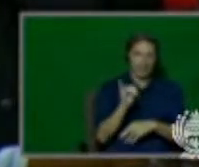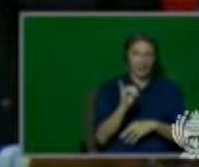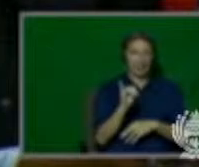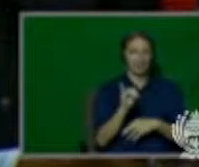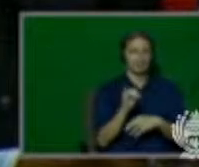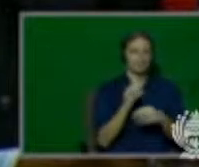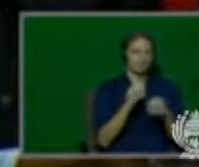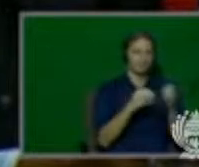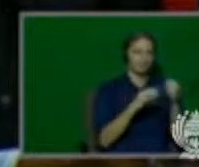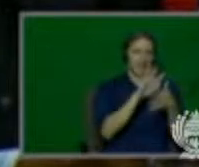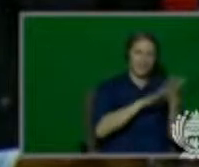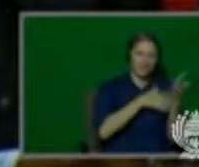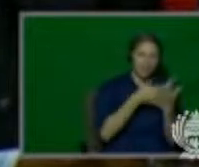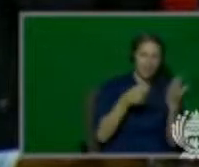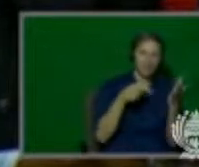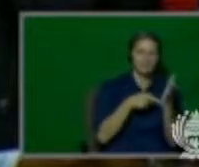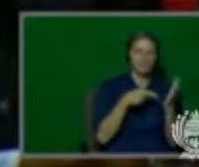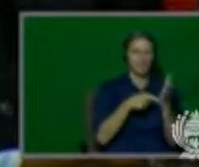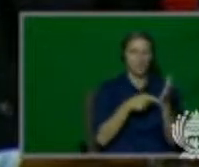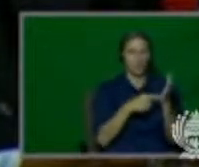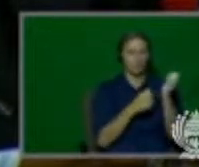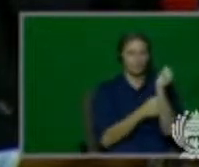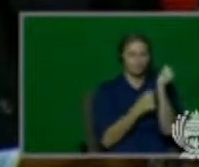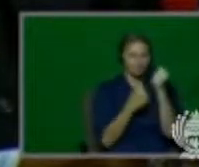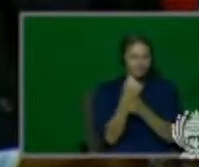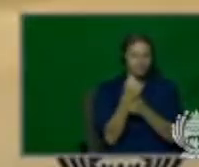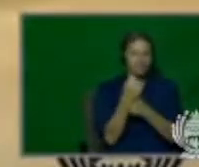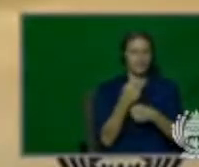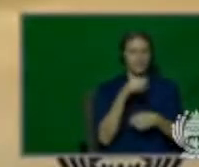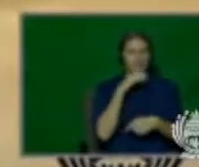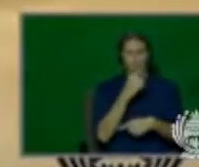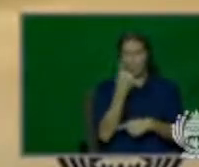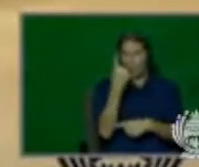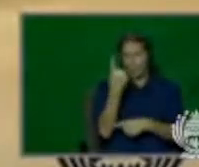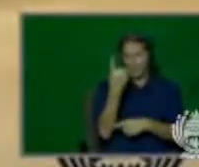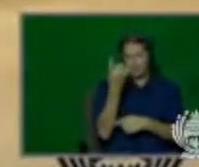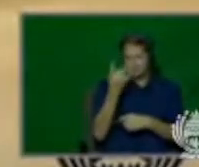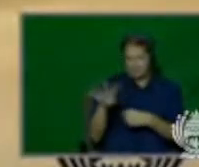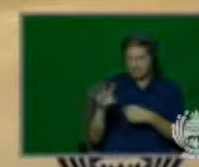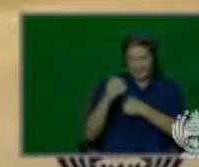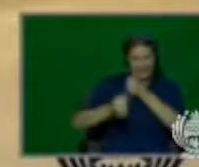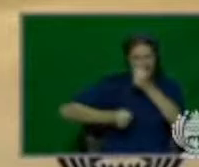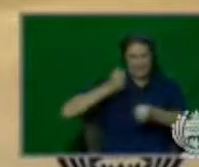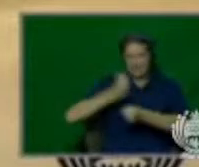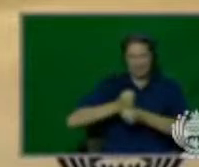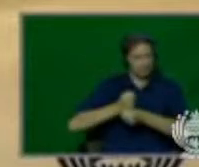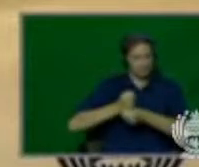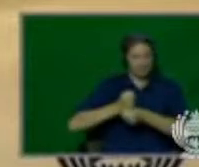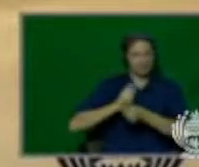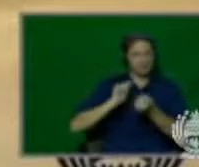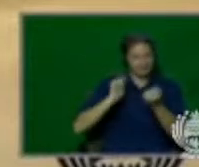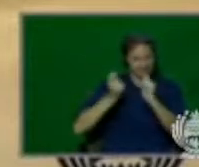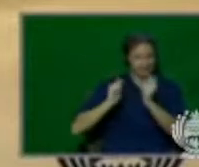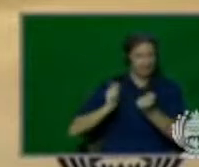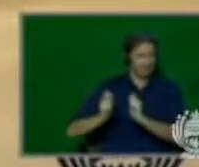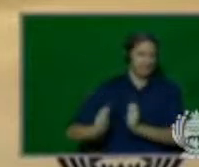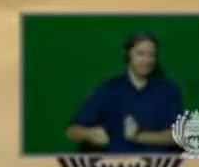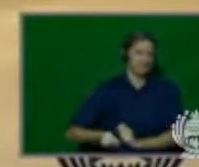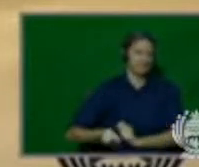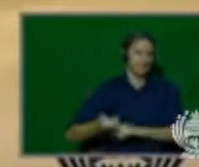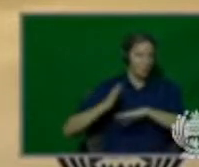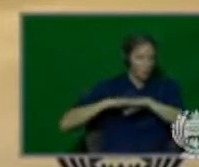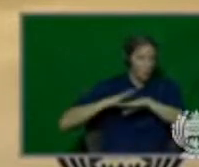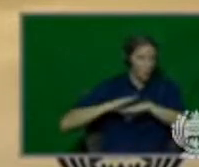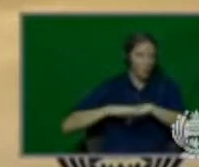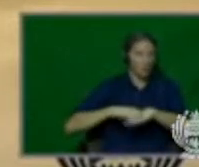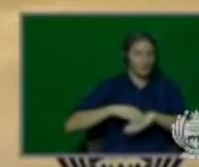run multiple bid windows instead of just one annual window. Earlier this week, we published a call